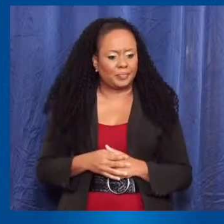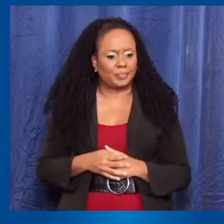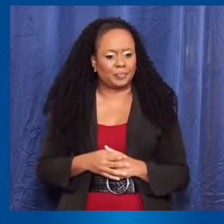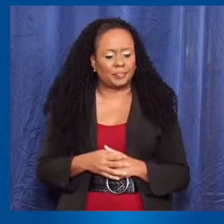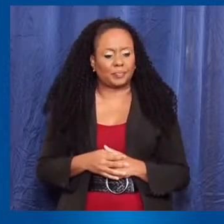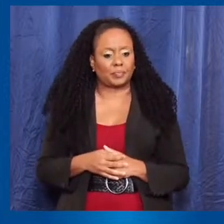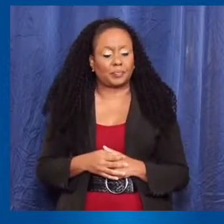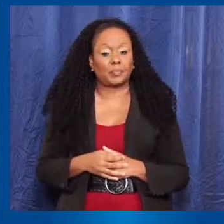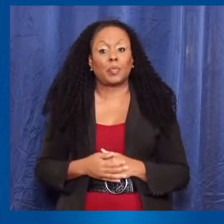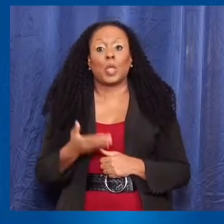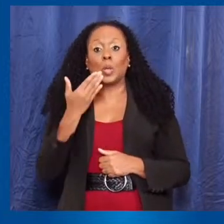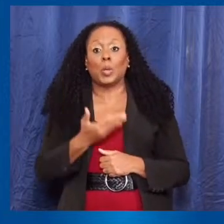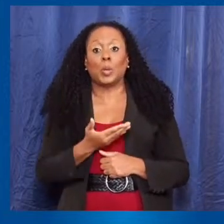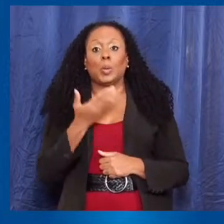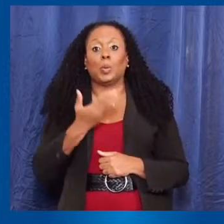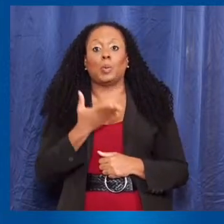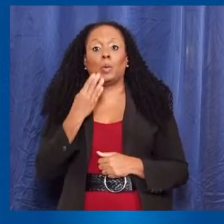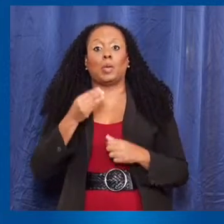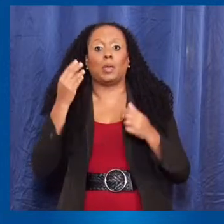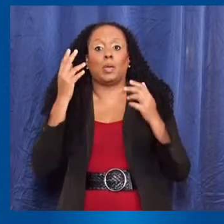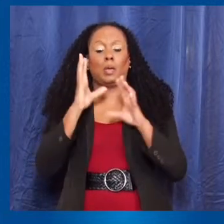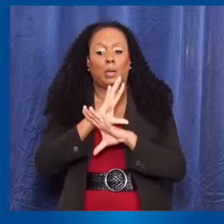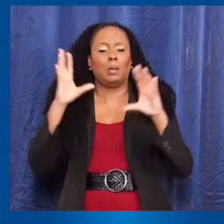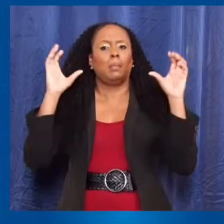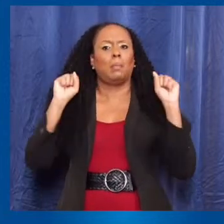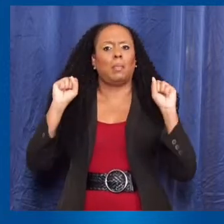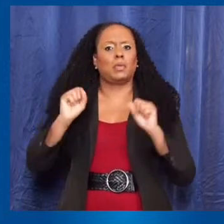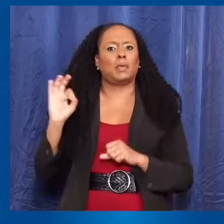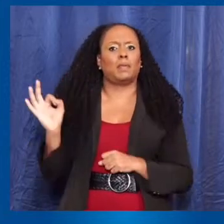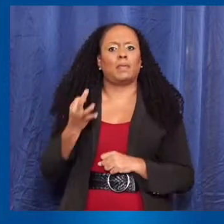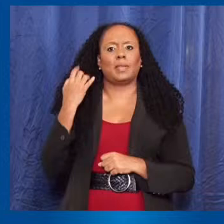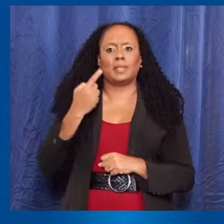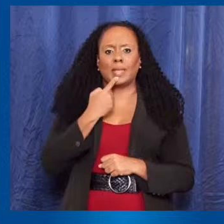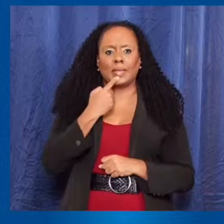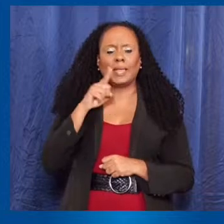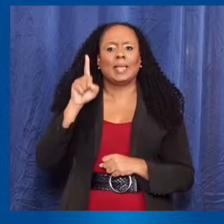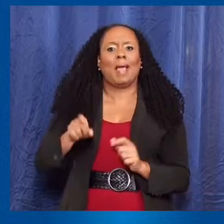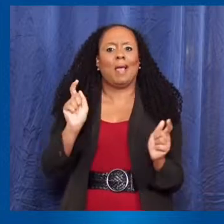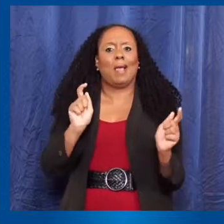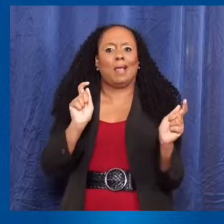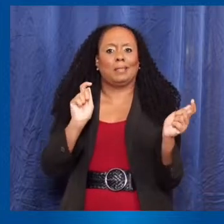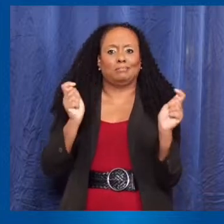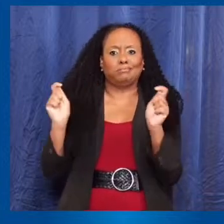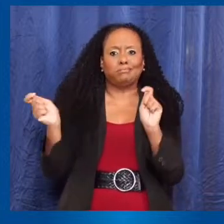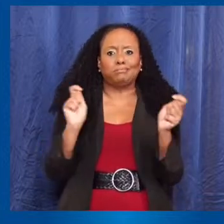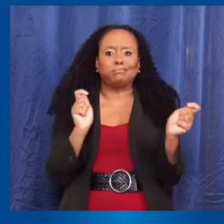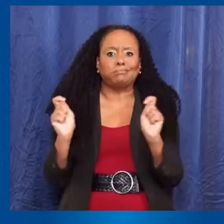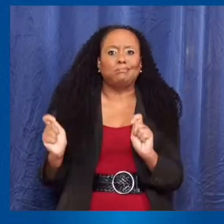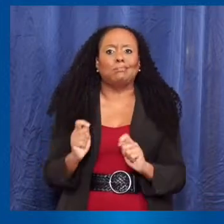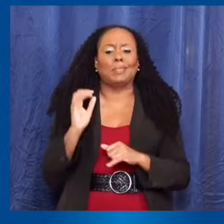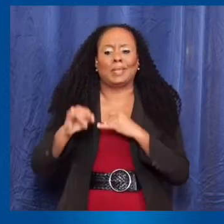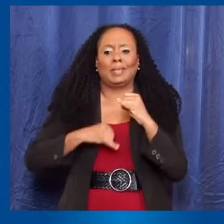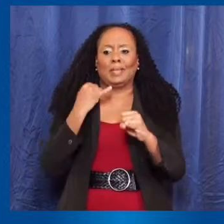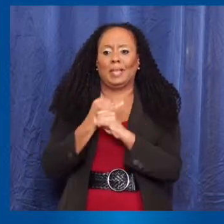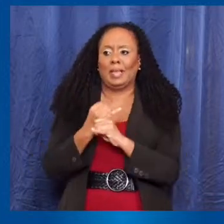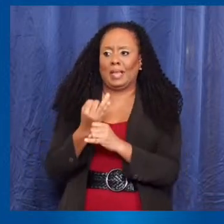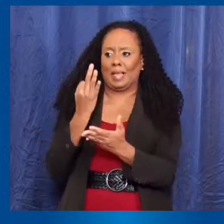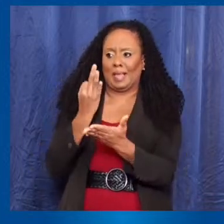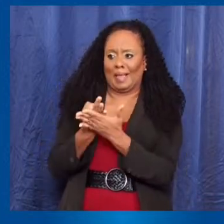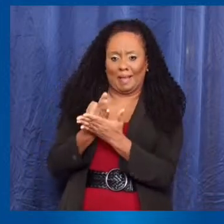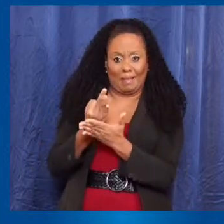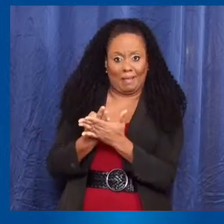and President Macron have said on multiple occasions, we need to reform the international financial